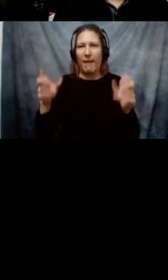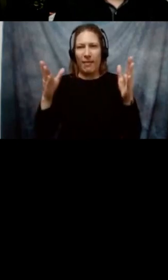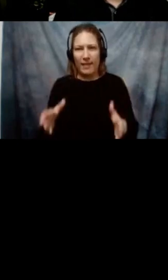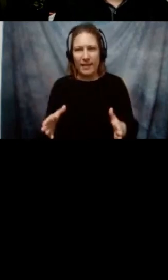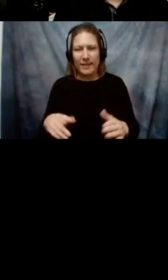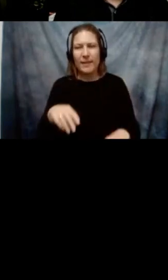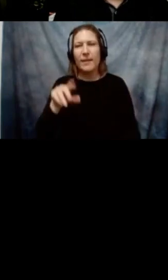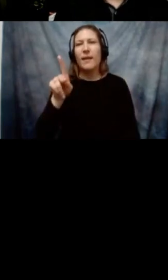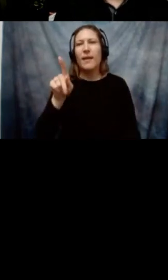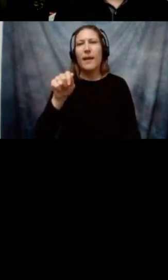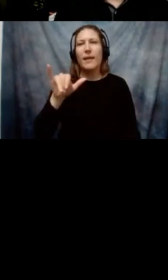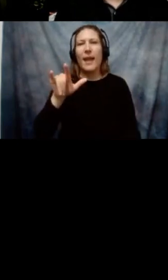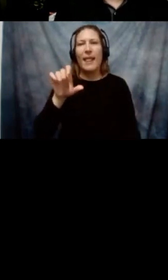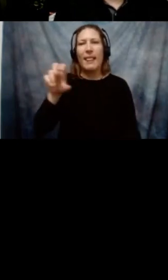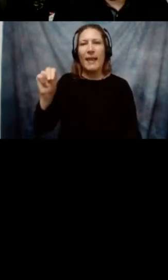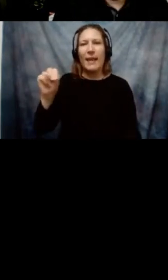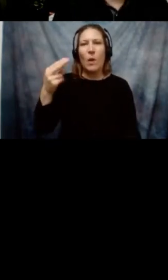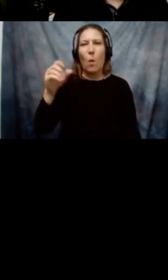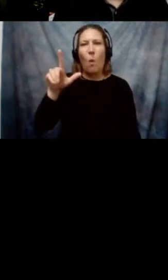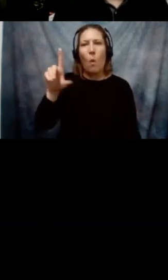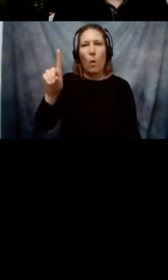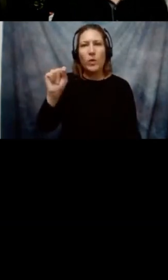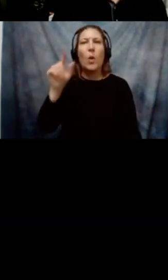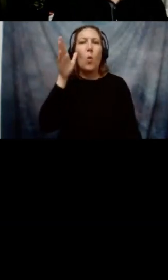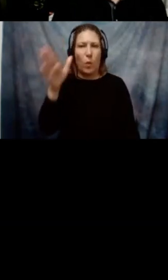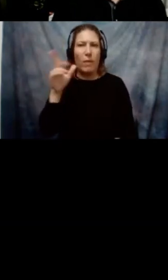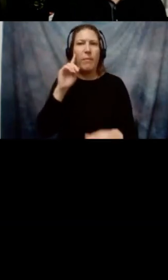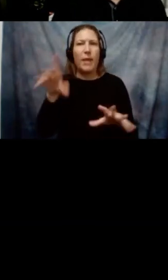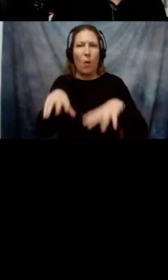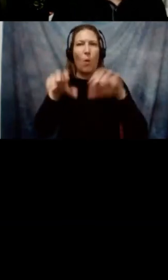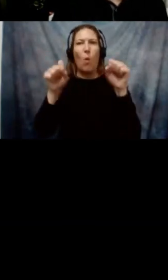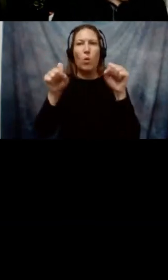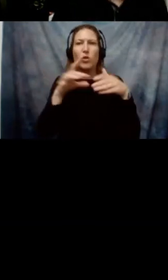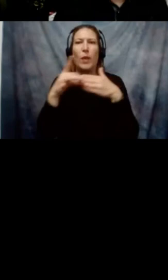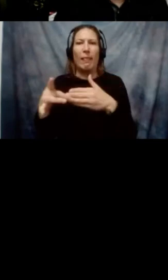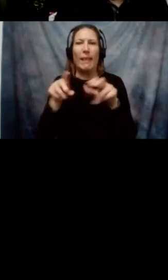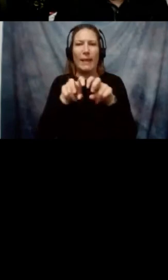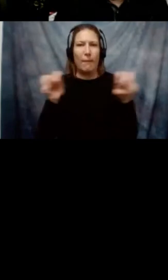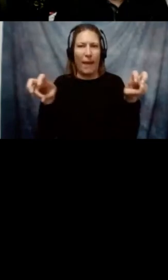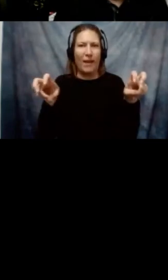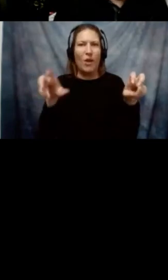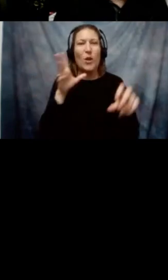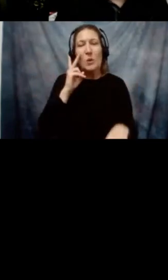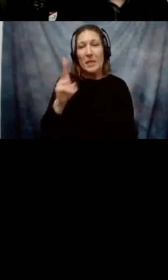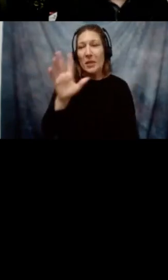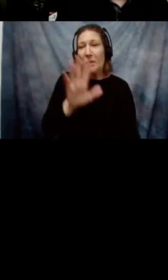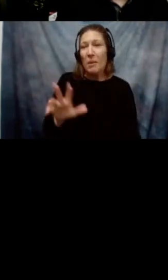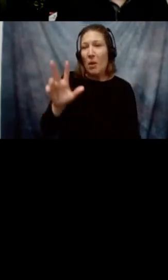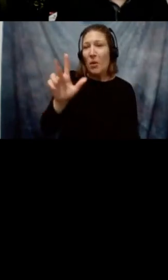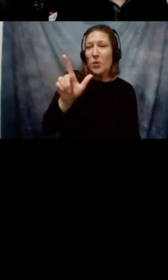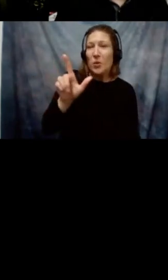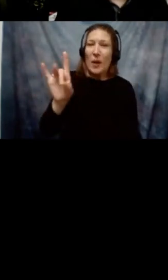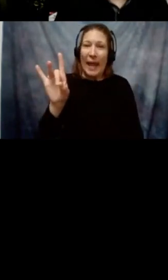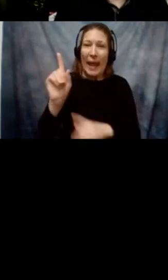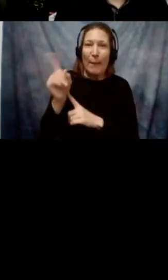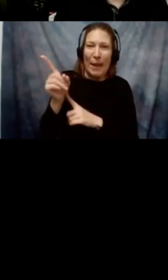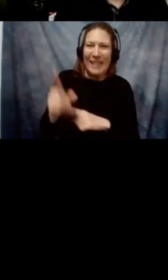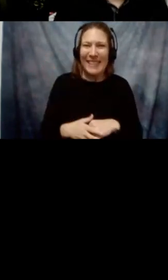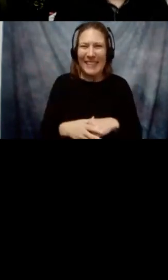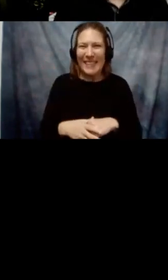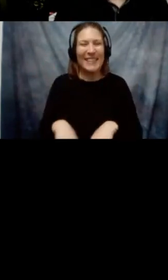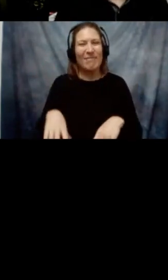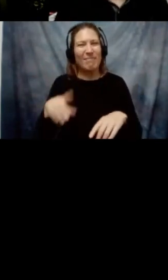down. Final session coming up next. We've got a panel with, I don't know, what do we have? 5 speakers or so. And